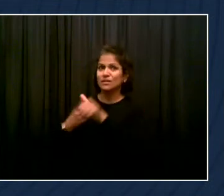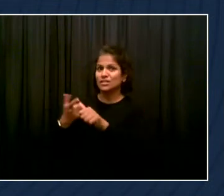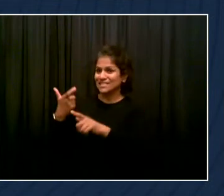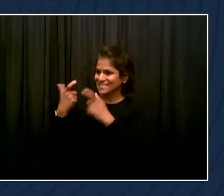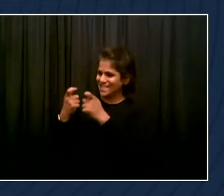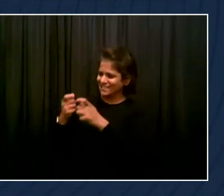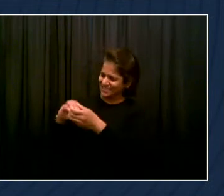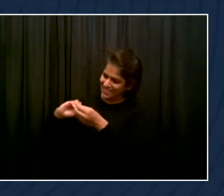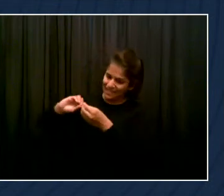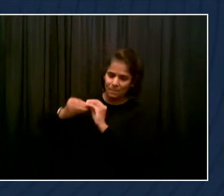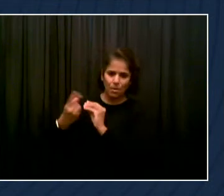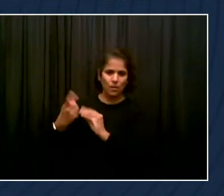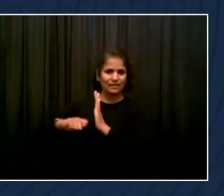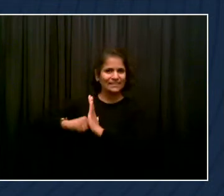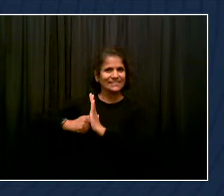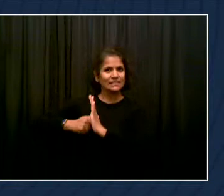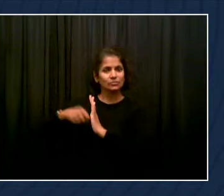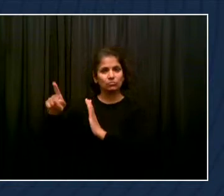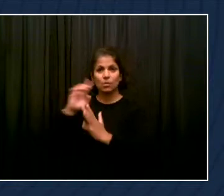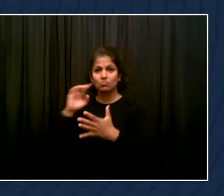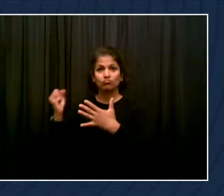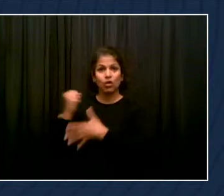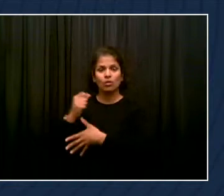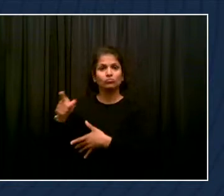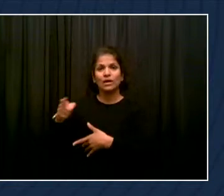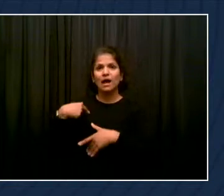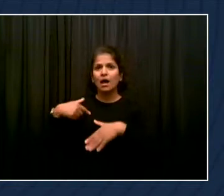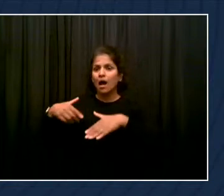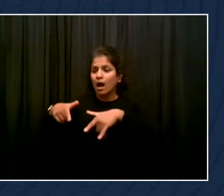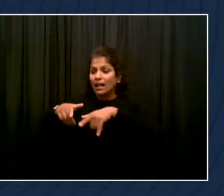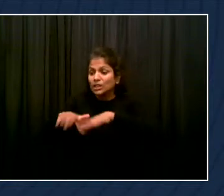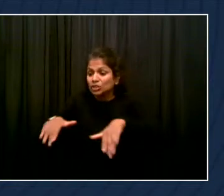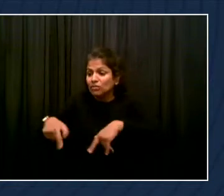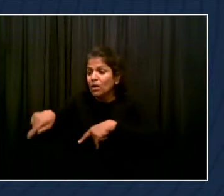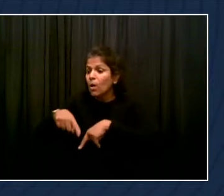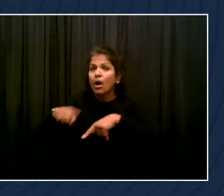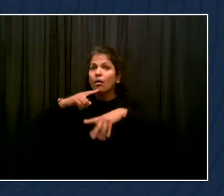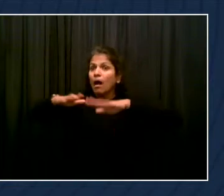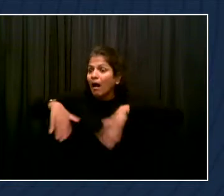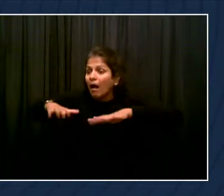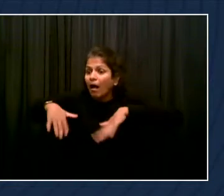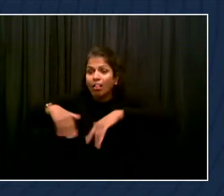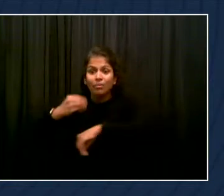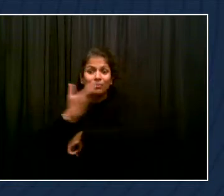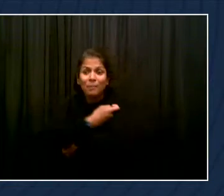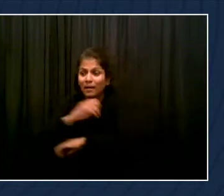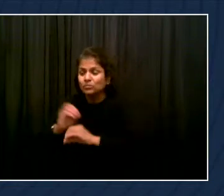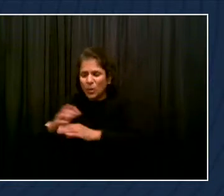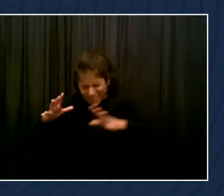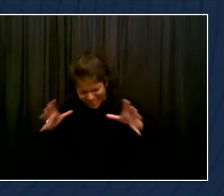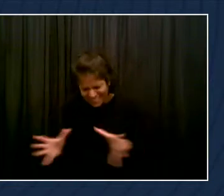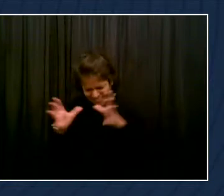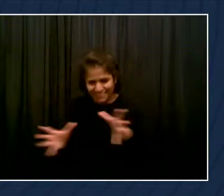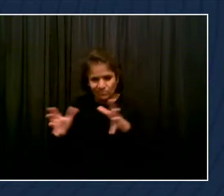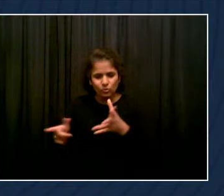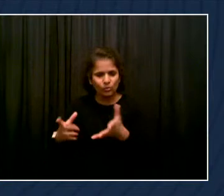unvaccinated and continuing our messaging, encouraging them to get vaccinated, whether you're an adult that's currently eligible,